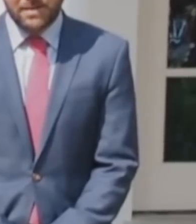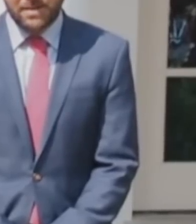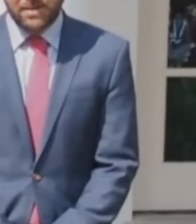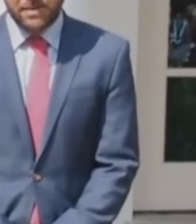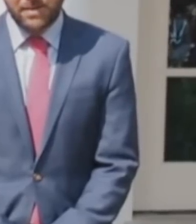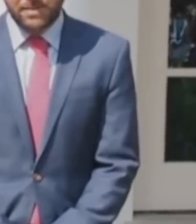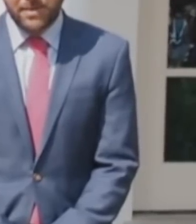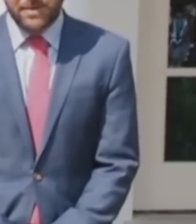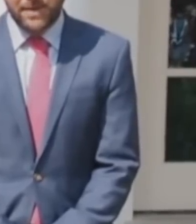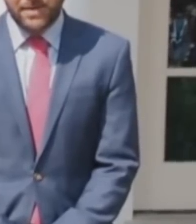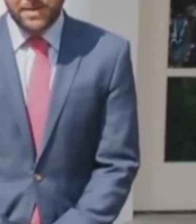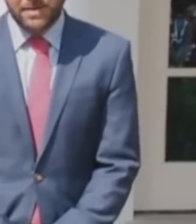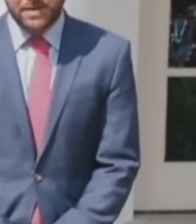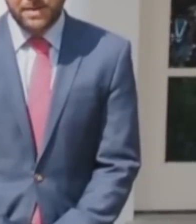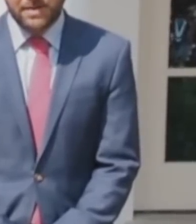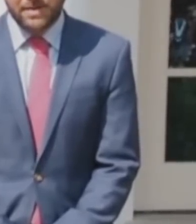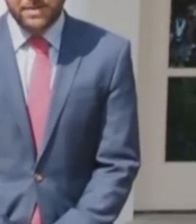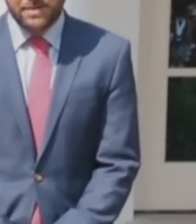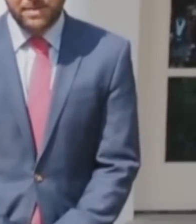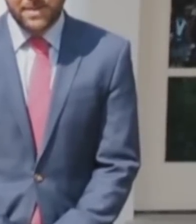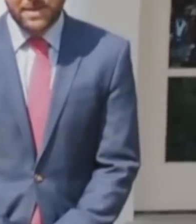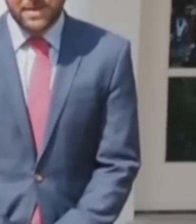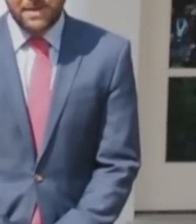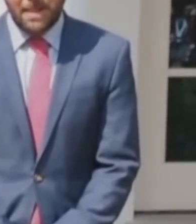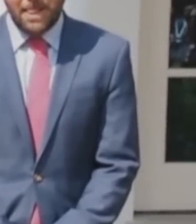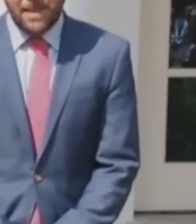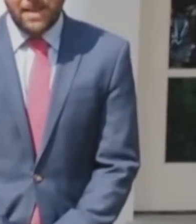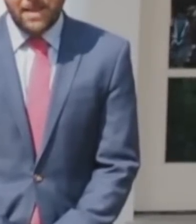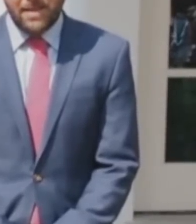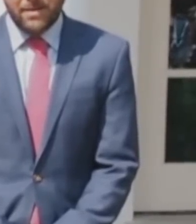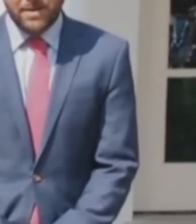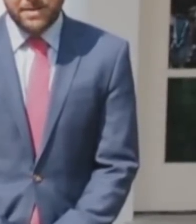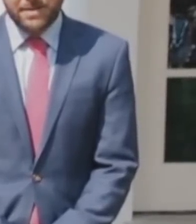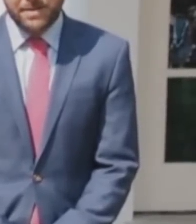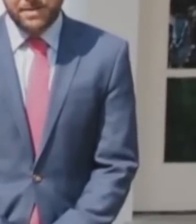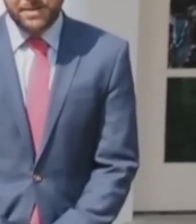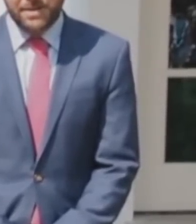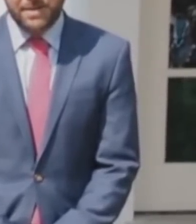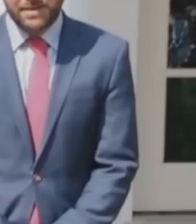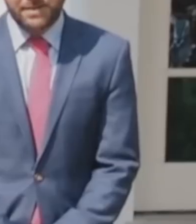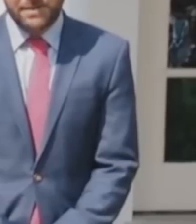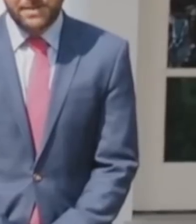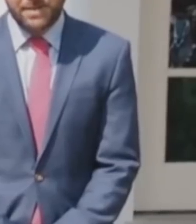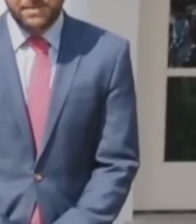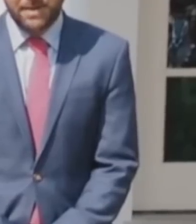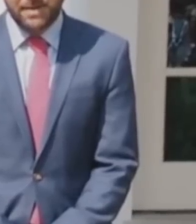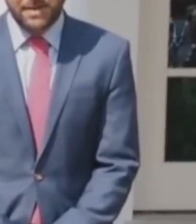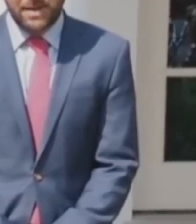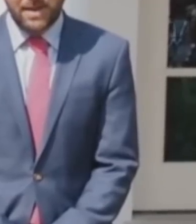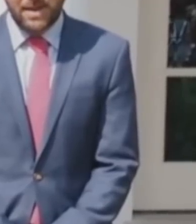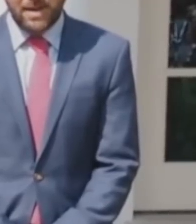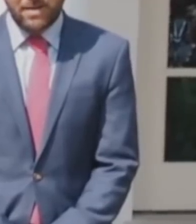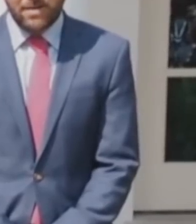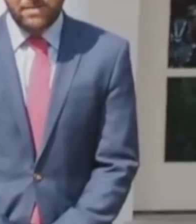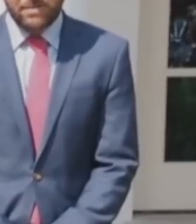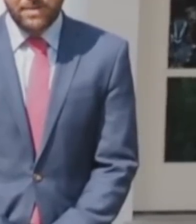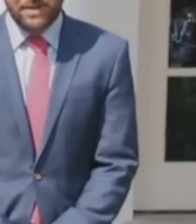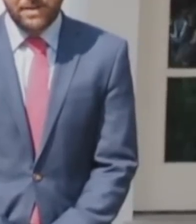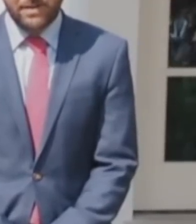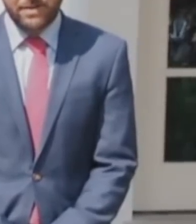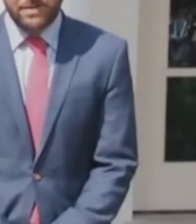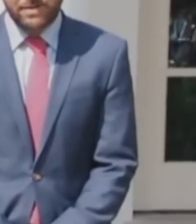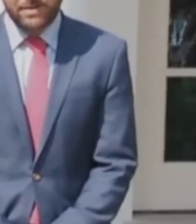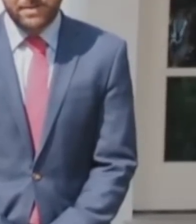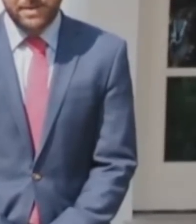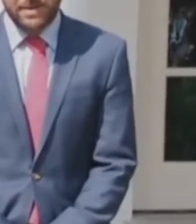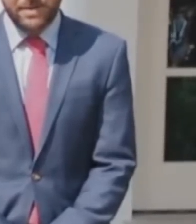that has the suit that really doesn't fit him too well, but he has the beard, is reading the teleprompter with